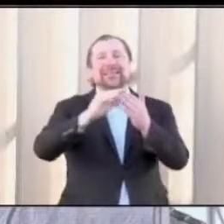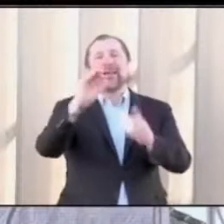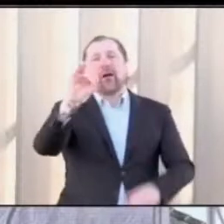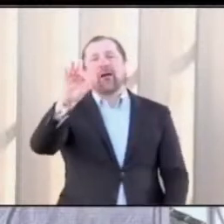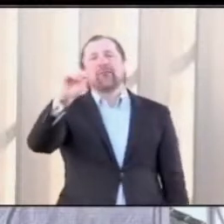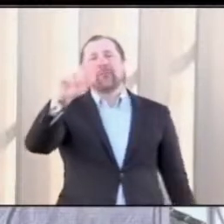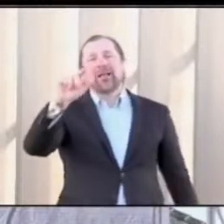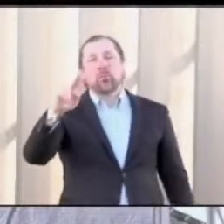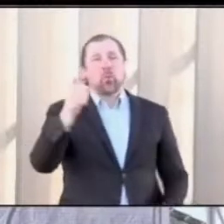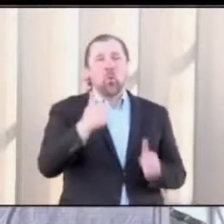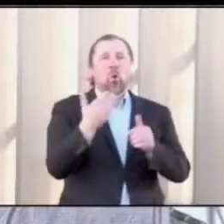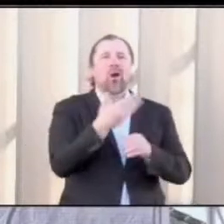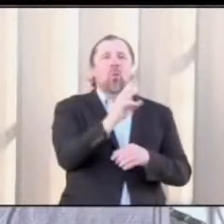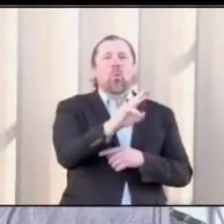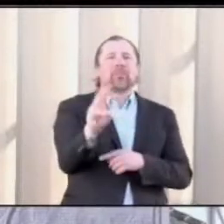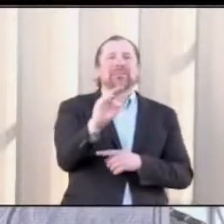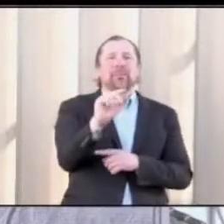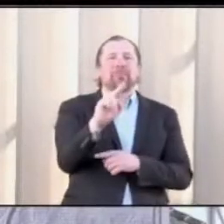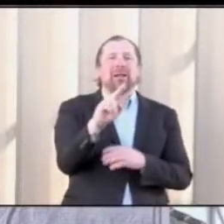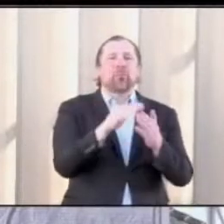website,